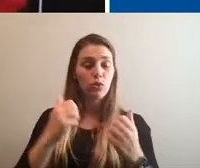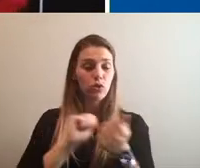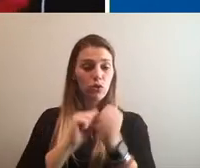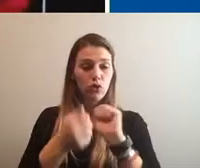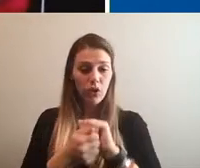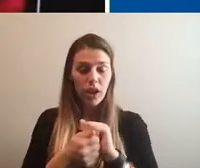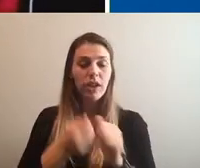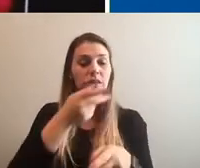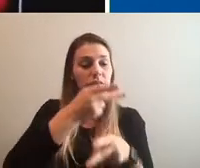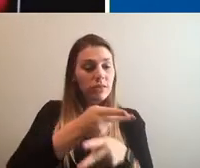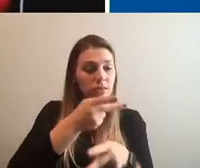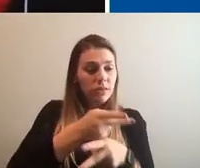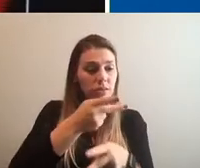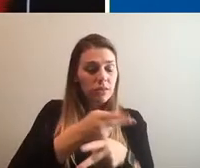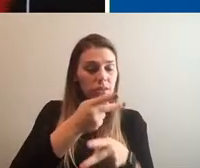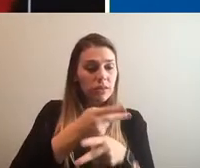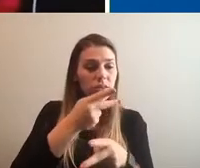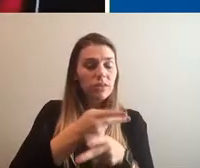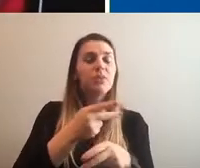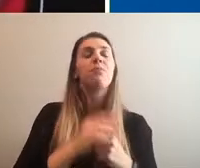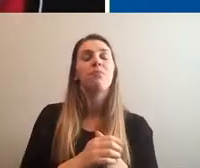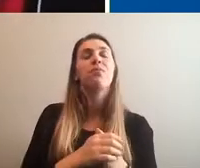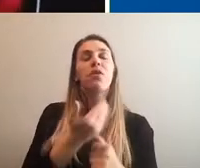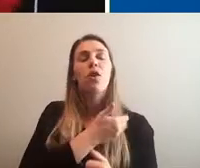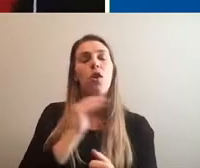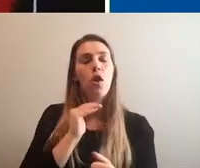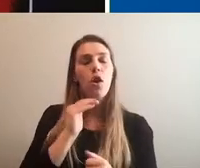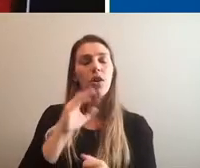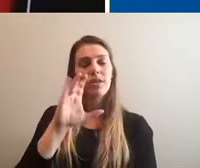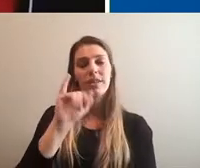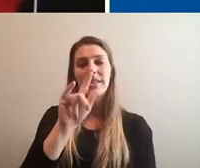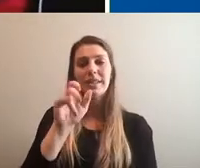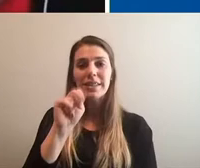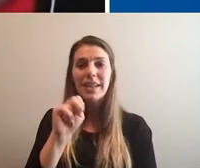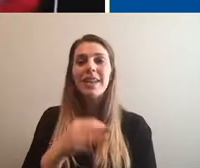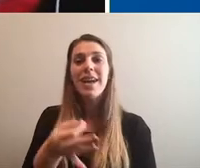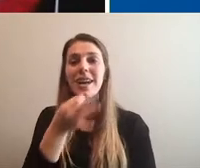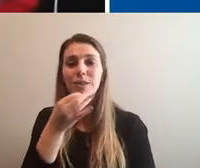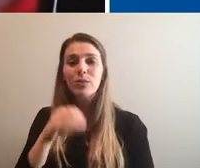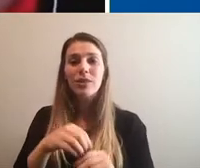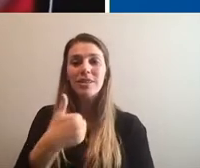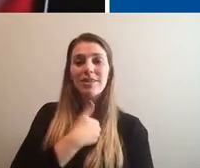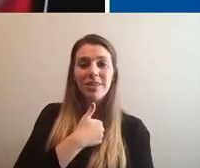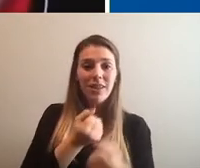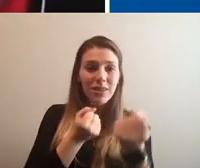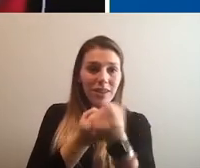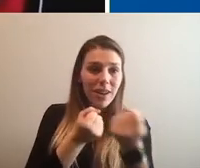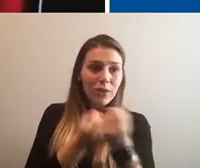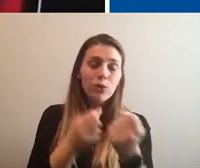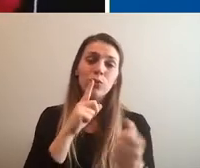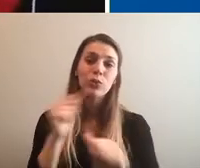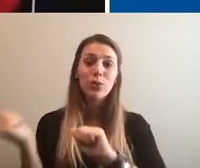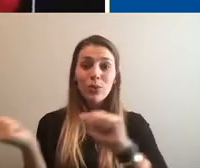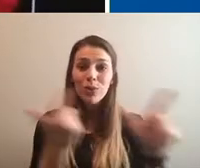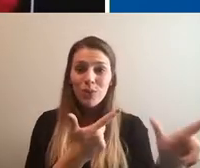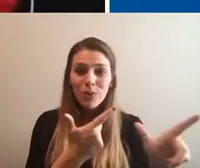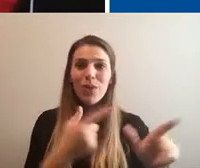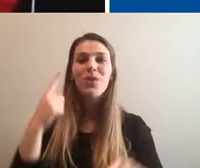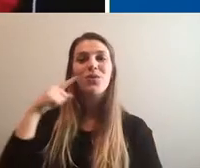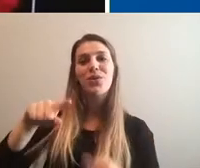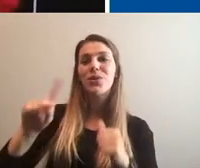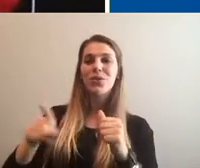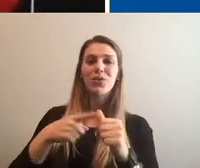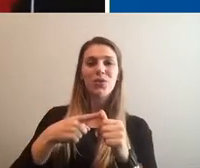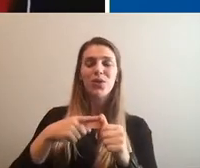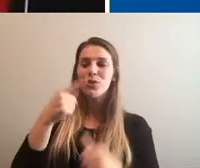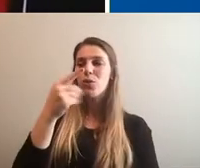and nurturing the hopes and dreams of our fellow citizens, experts in self-advocacy, all of you, to this first ever